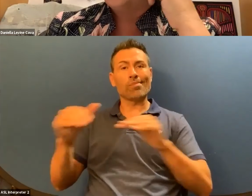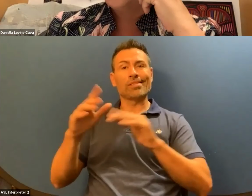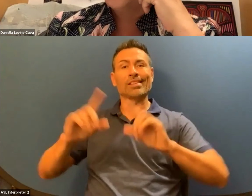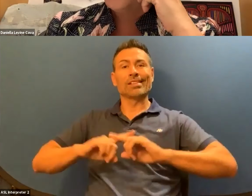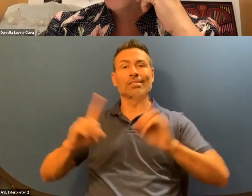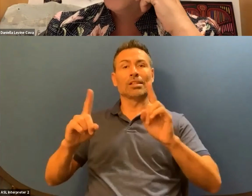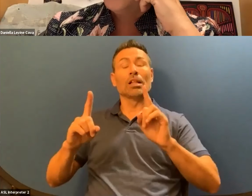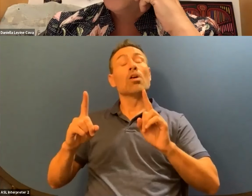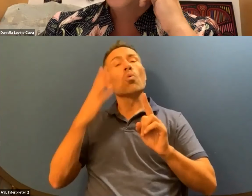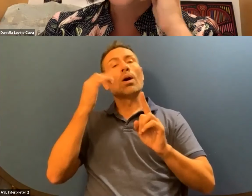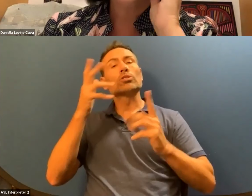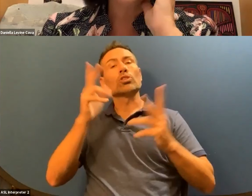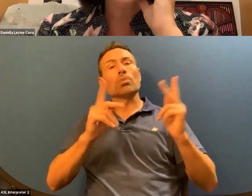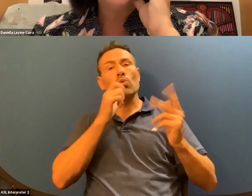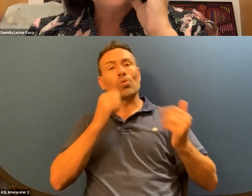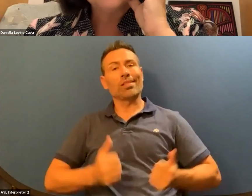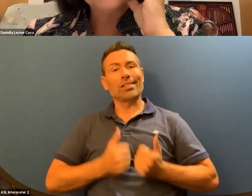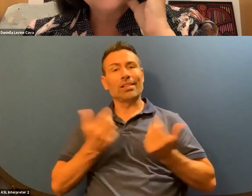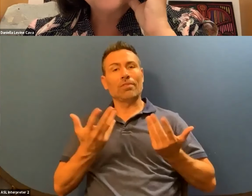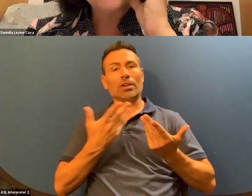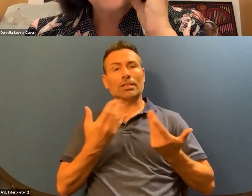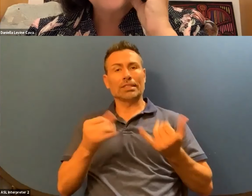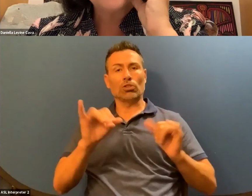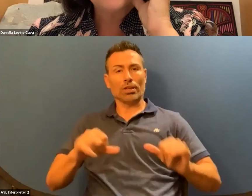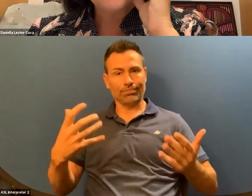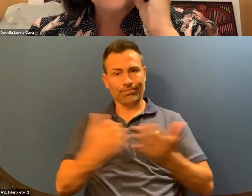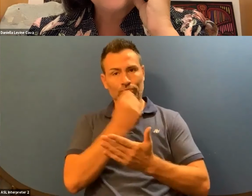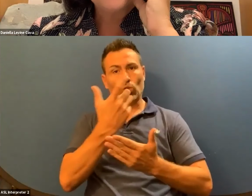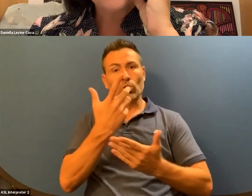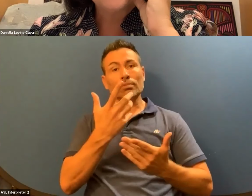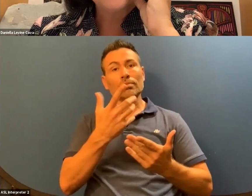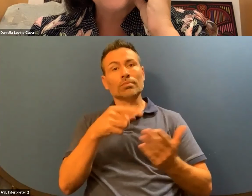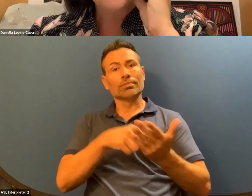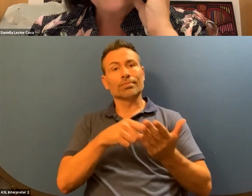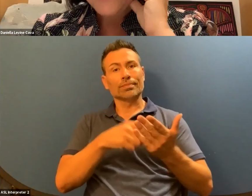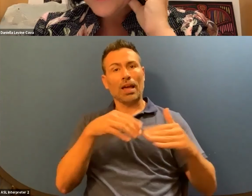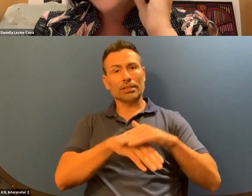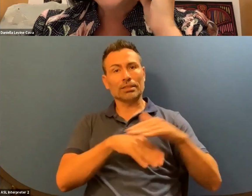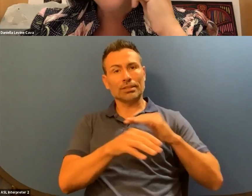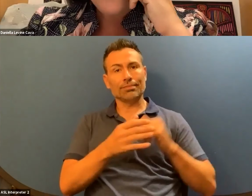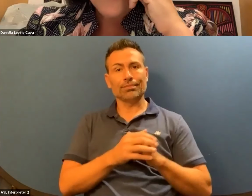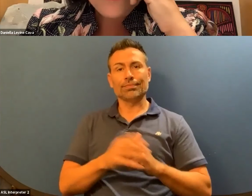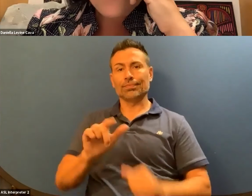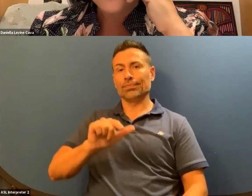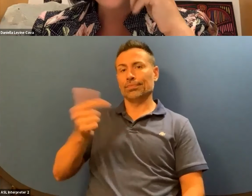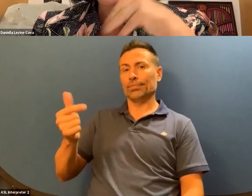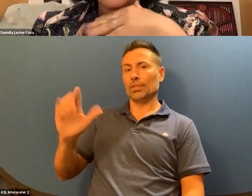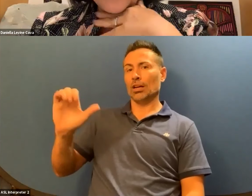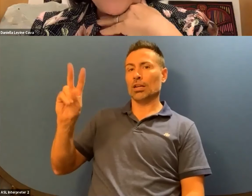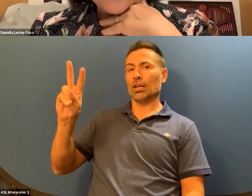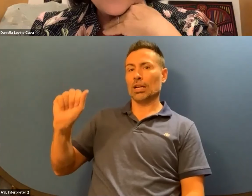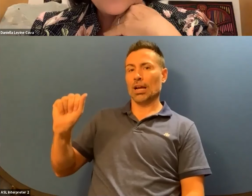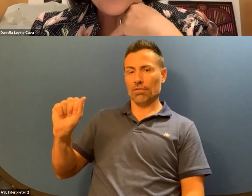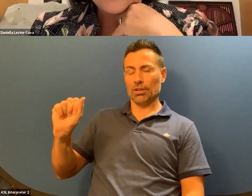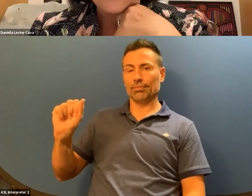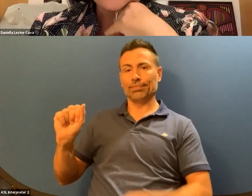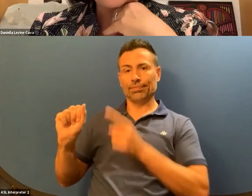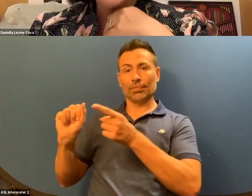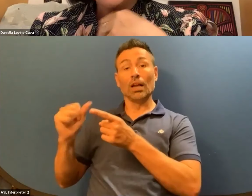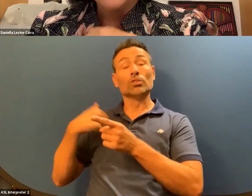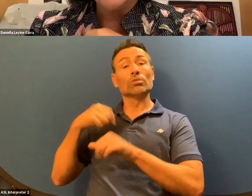need access to housing. Assess the properties differently. Commissioner Cava. So I've been working on the issue of affordability